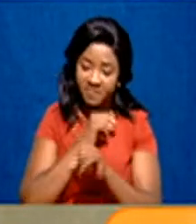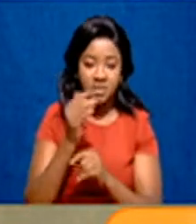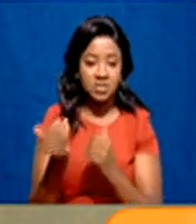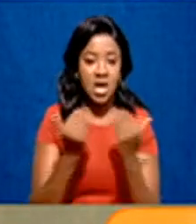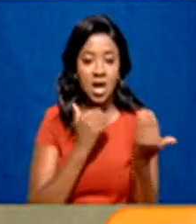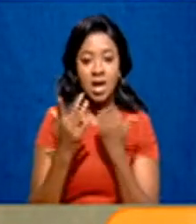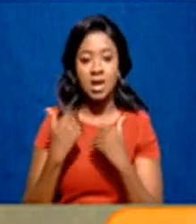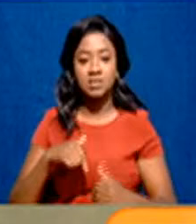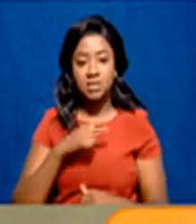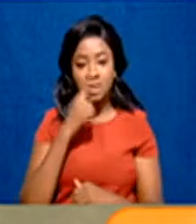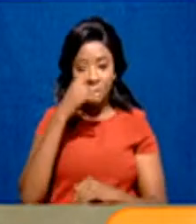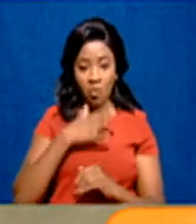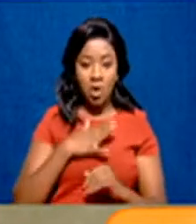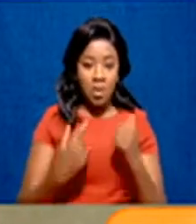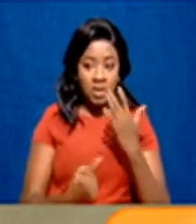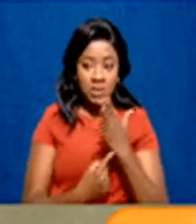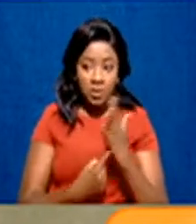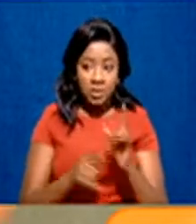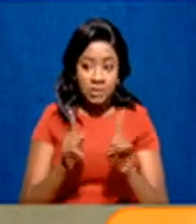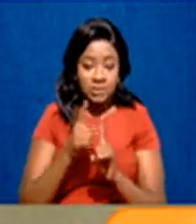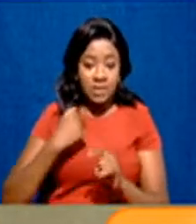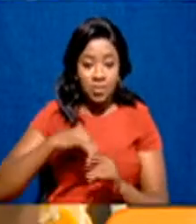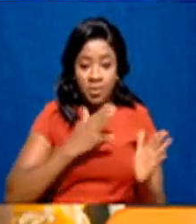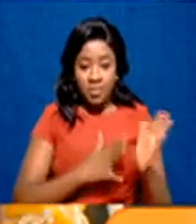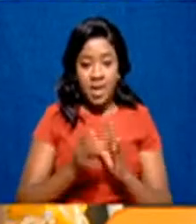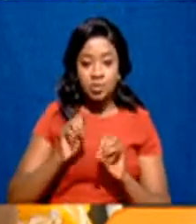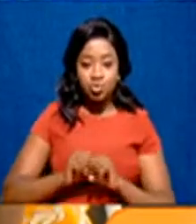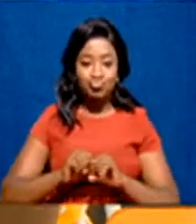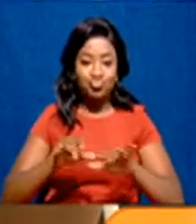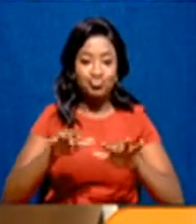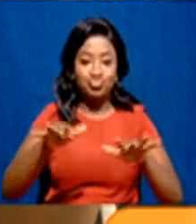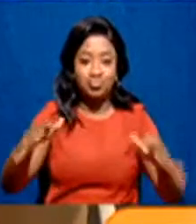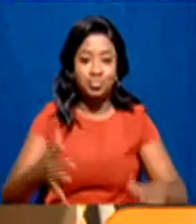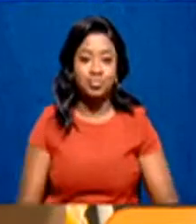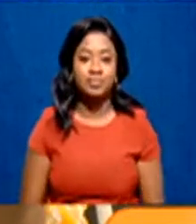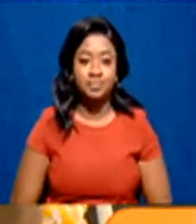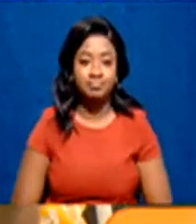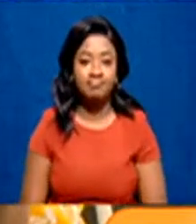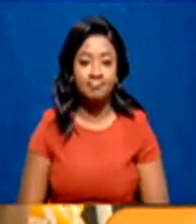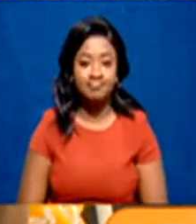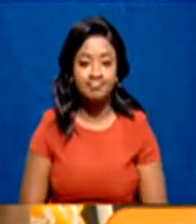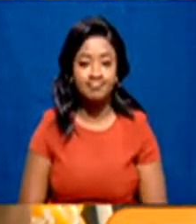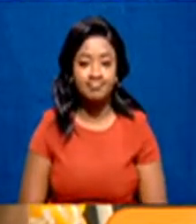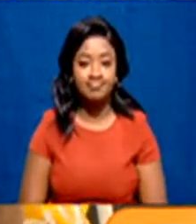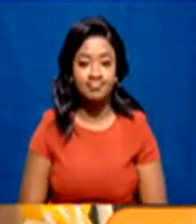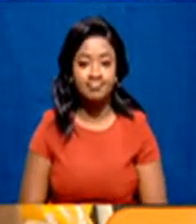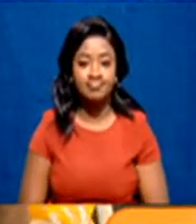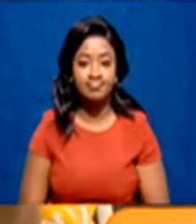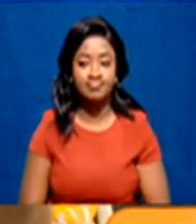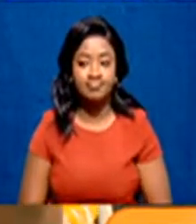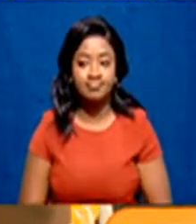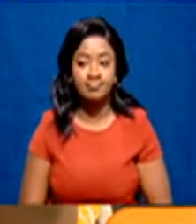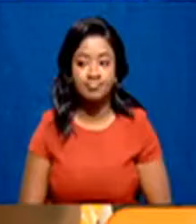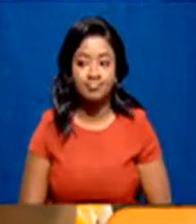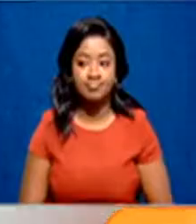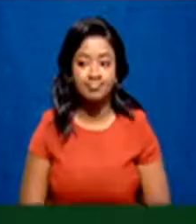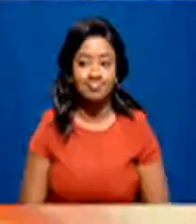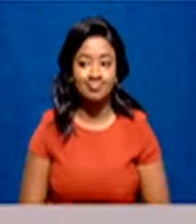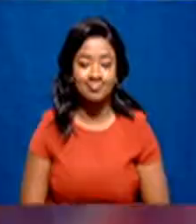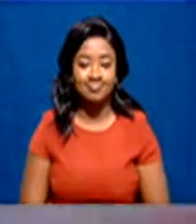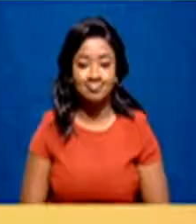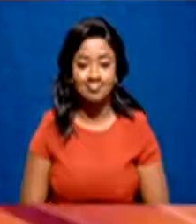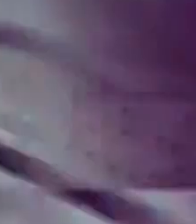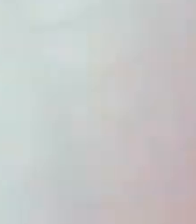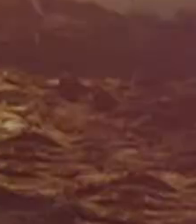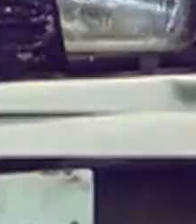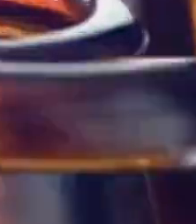this is something we want to roll out now and cross the borders. Edward Chwea, Made in Kenya, Citizen TV.